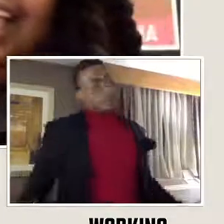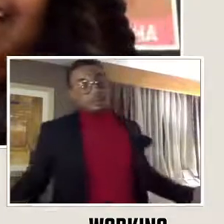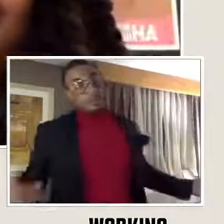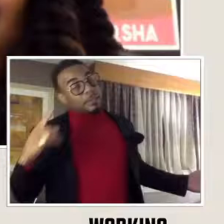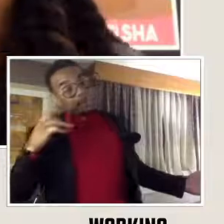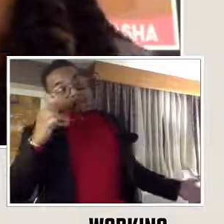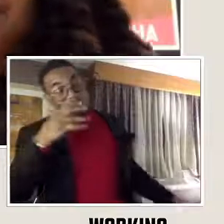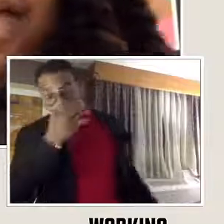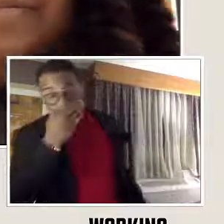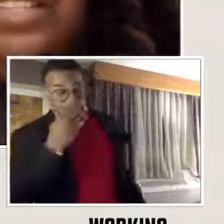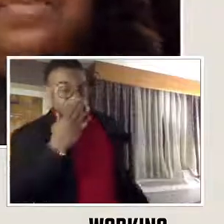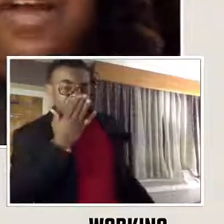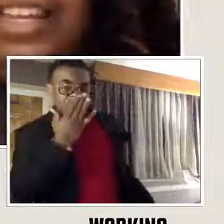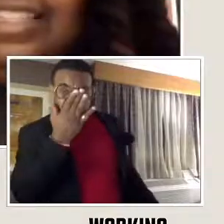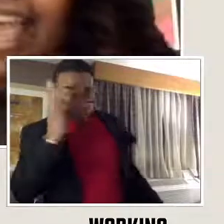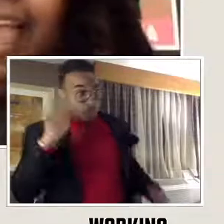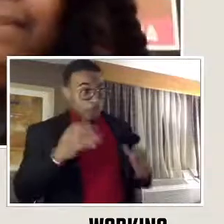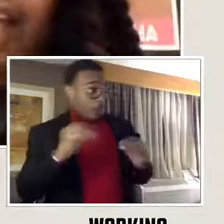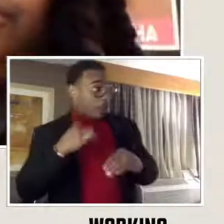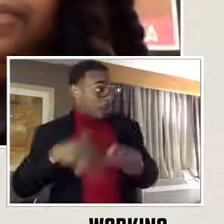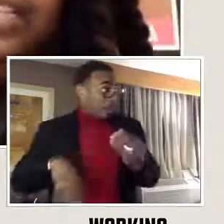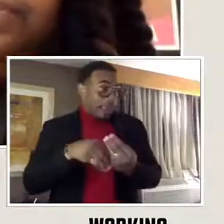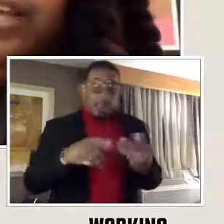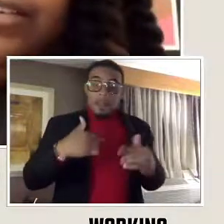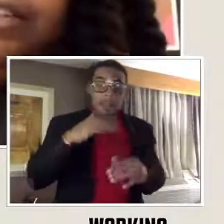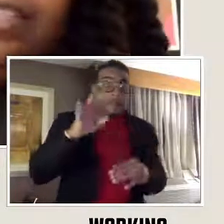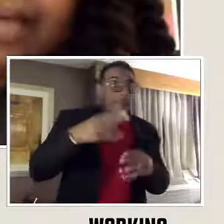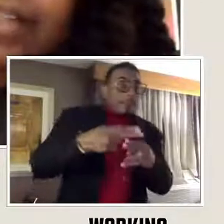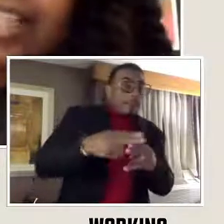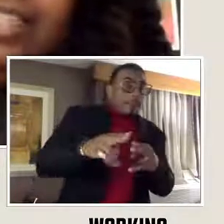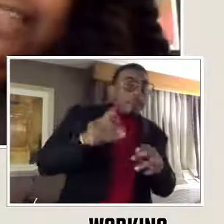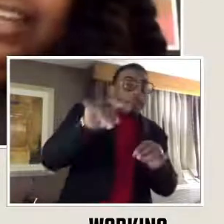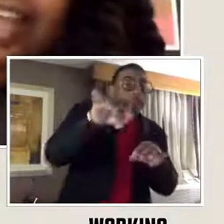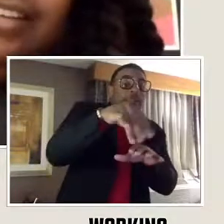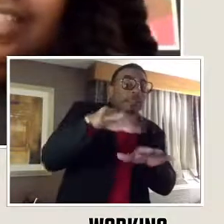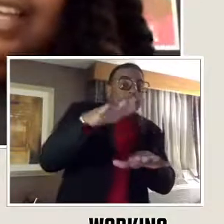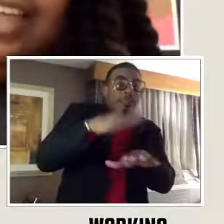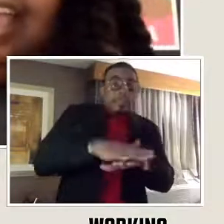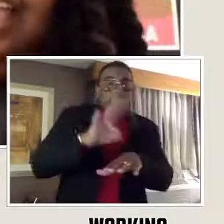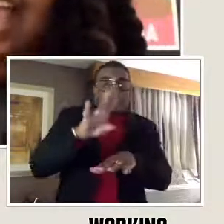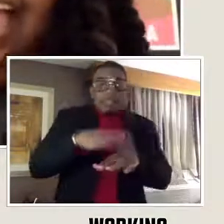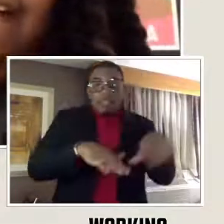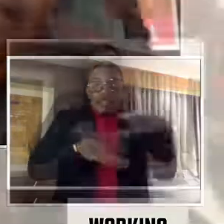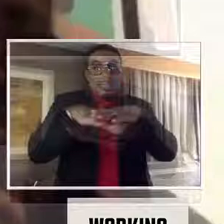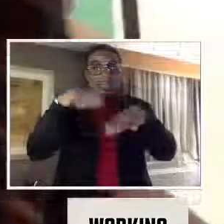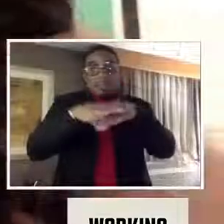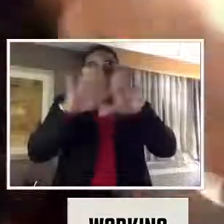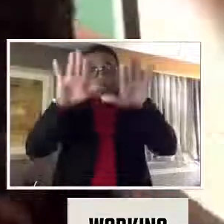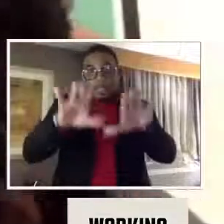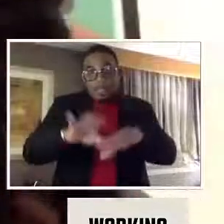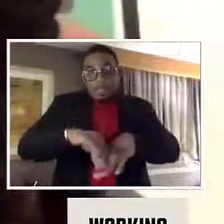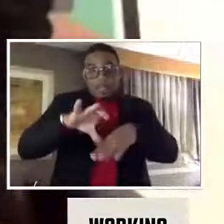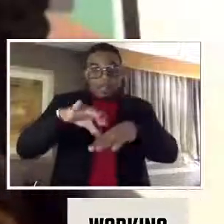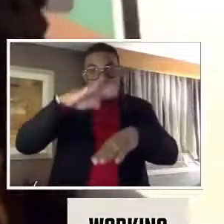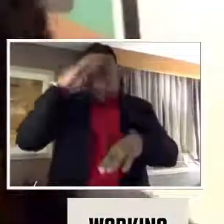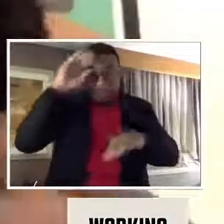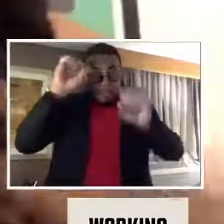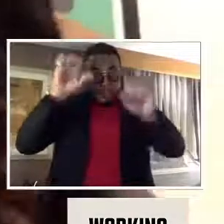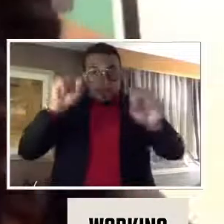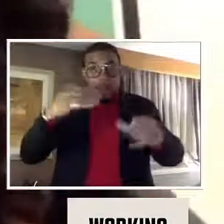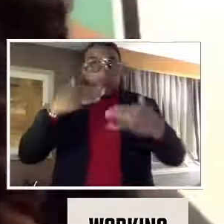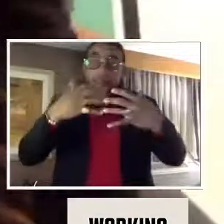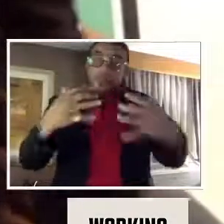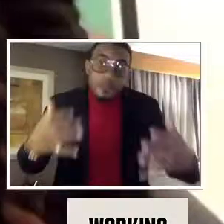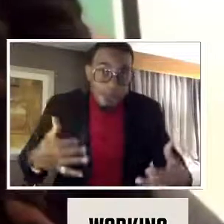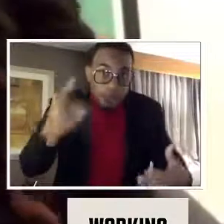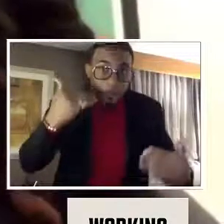Listen, I don't know how much more I need to add, but I will be sprinkles on top of this 7-layer sundae of Black excellence. Thank you